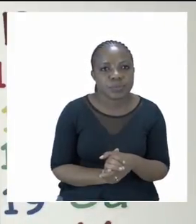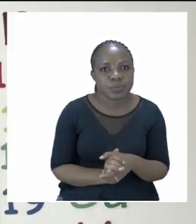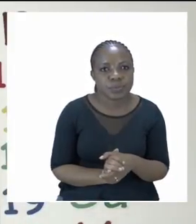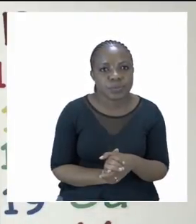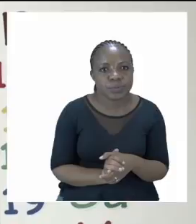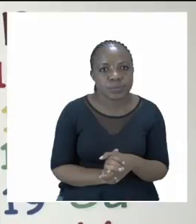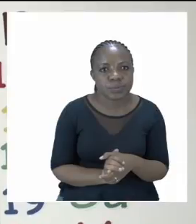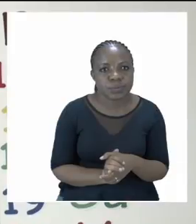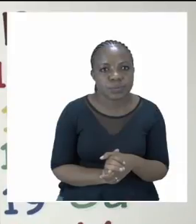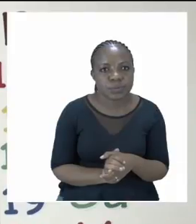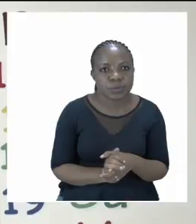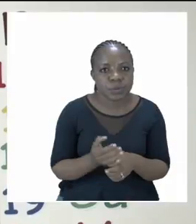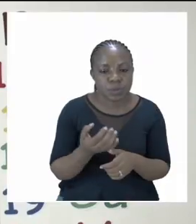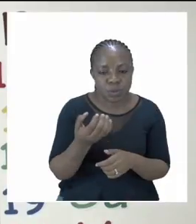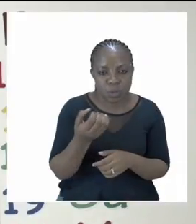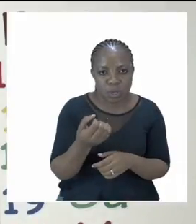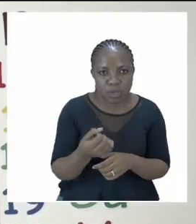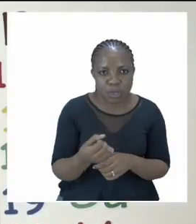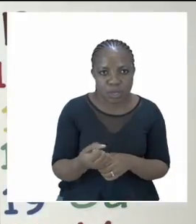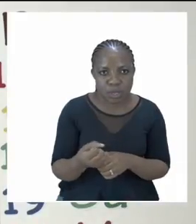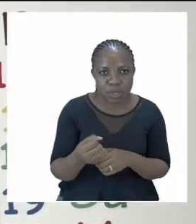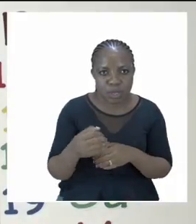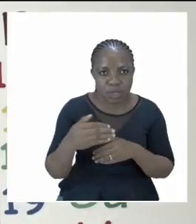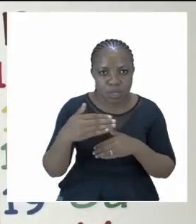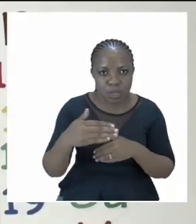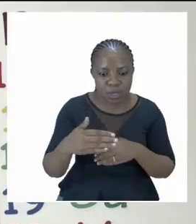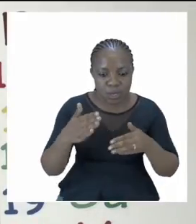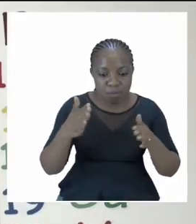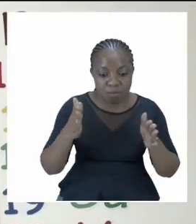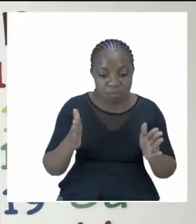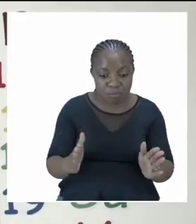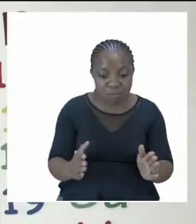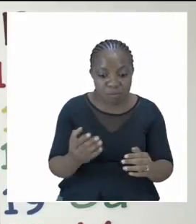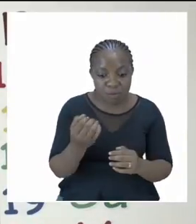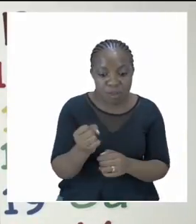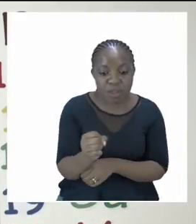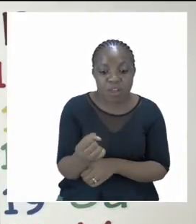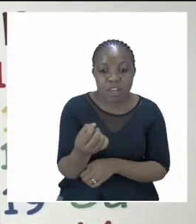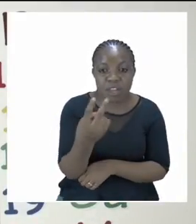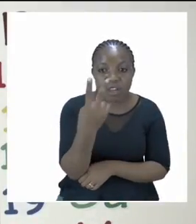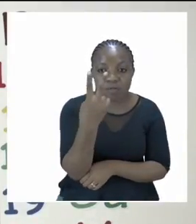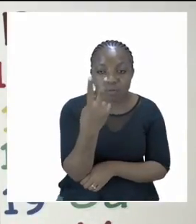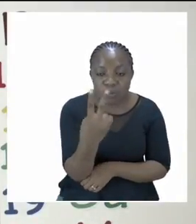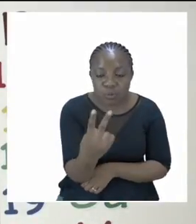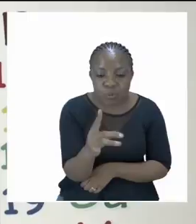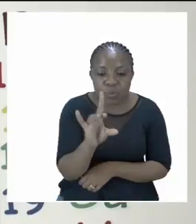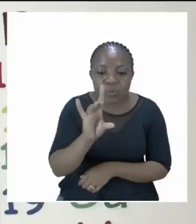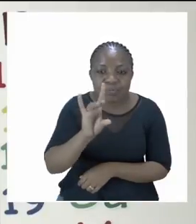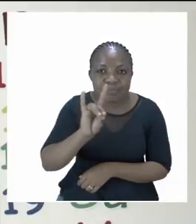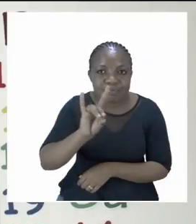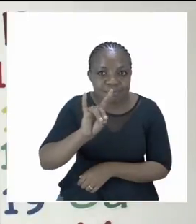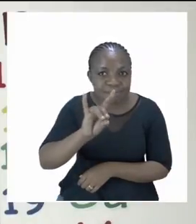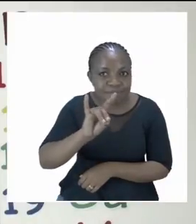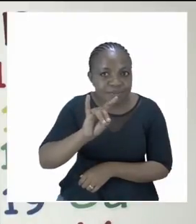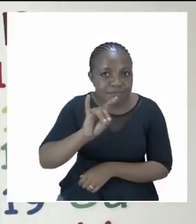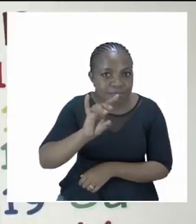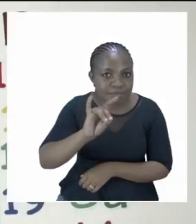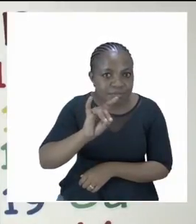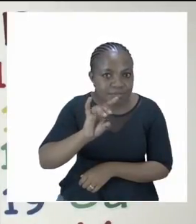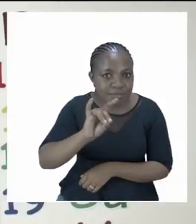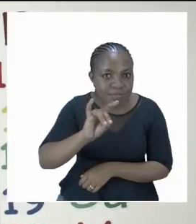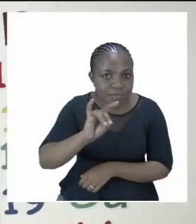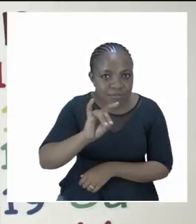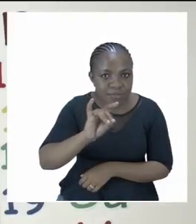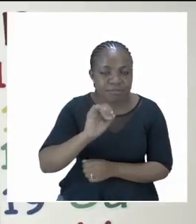have a box where it has 2 dots and the number